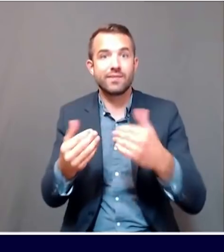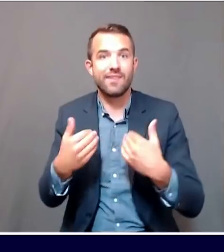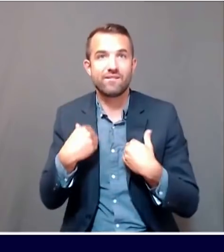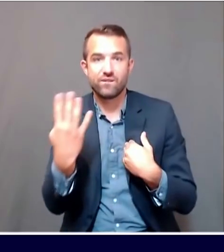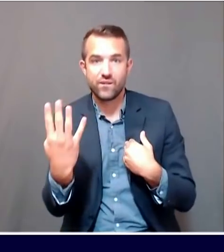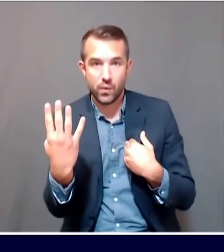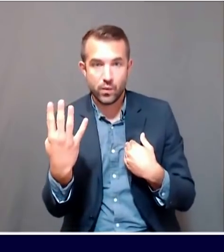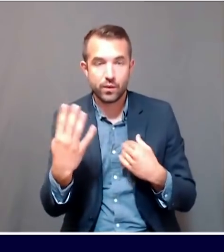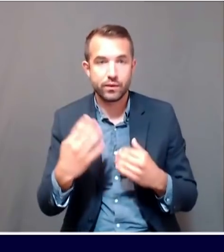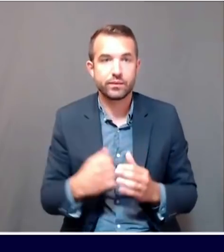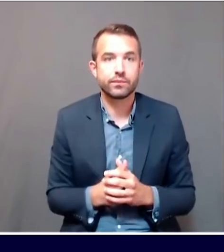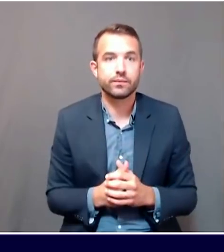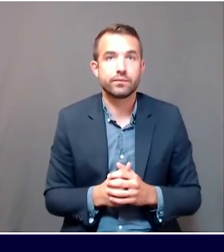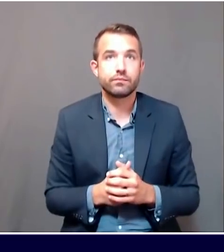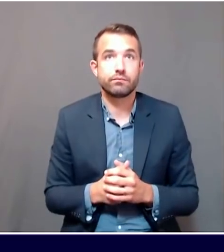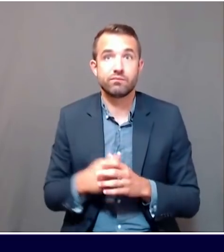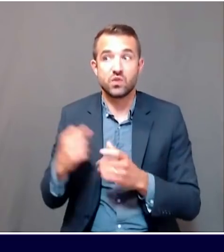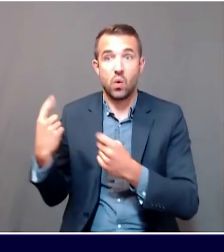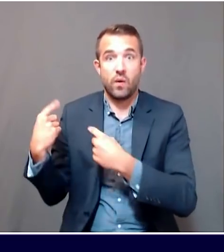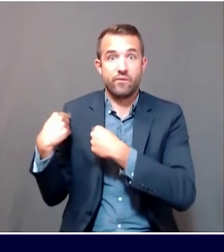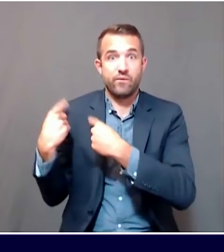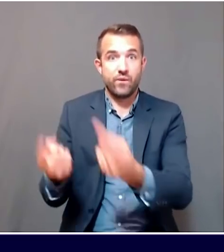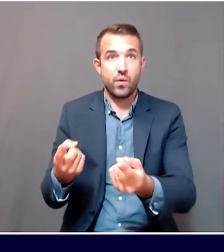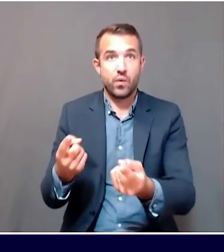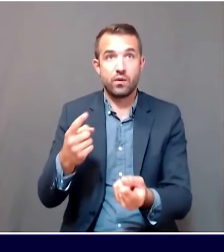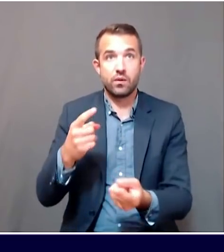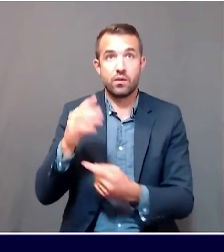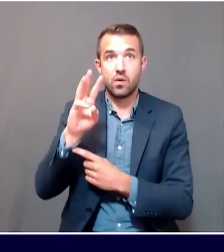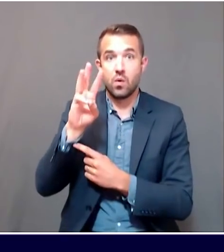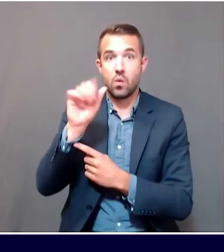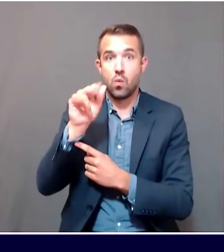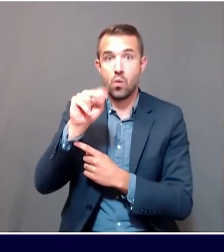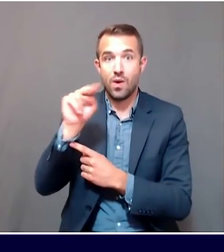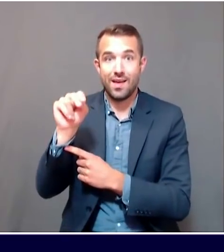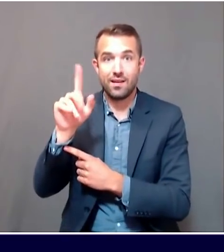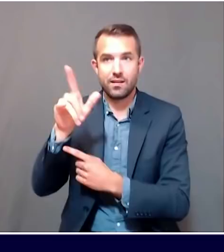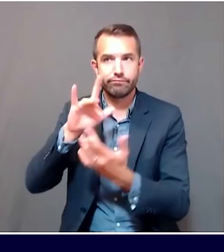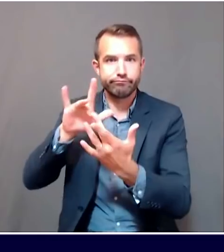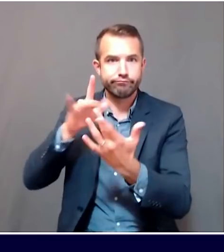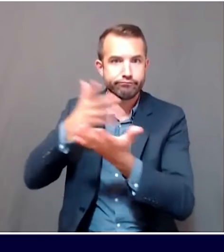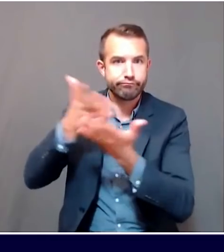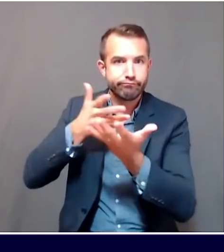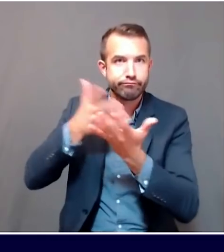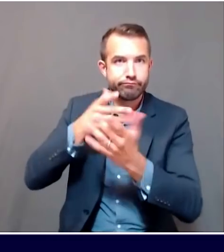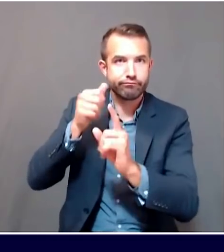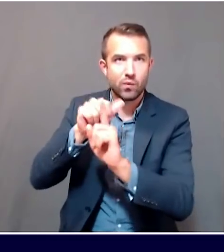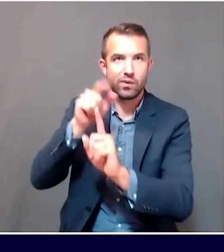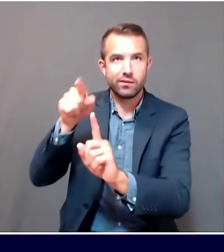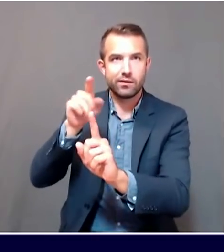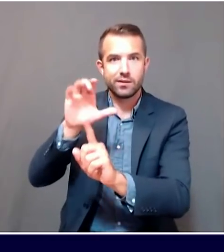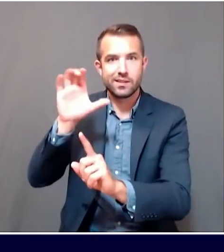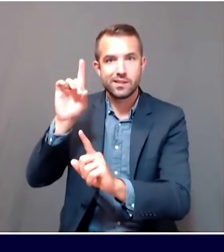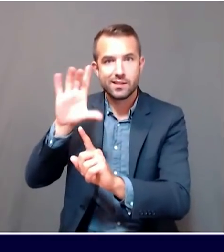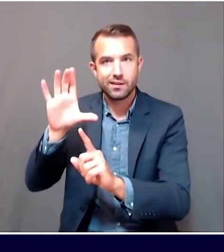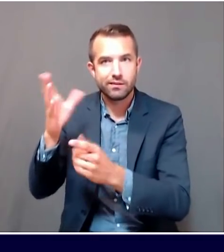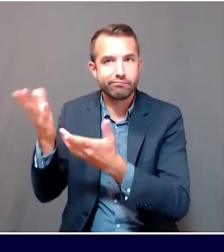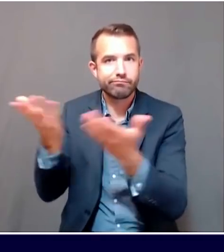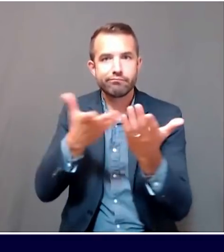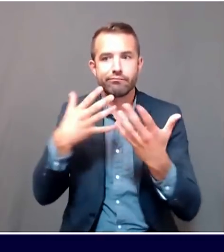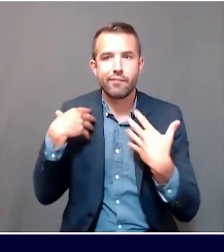2 establishments, Wyman is working very closely with our colleagues and partners at Maine Mobile Health to